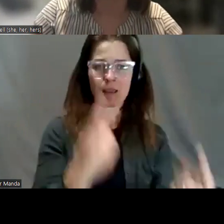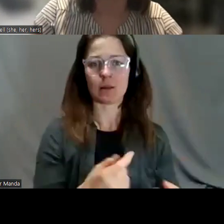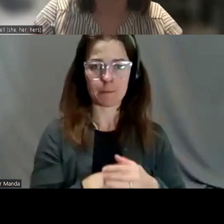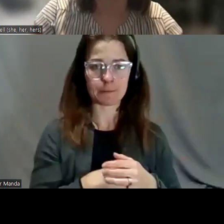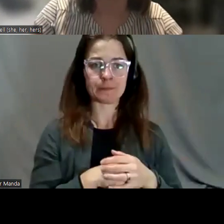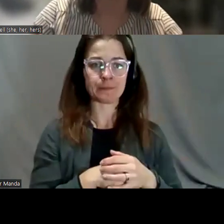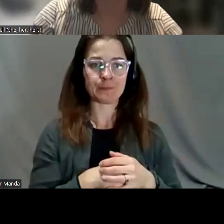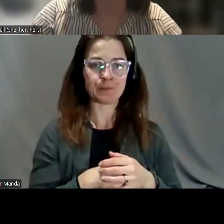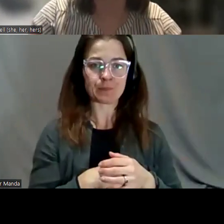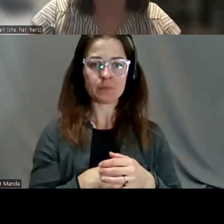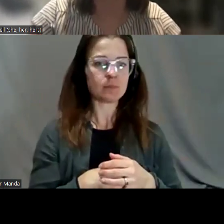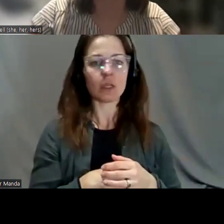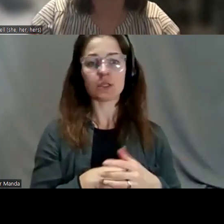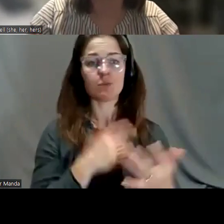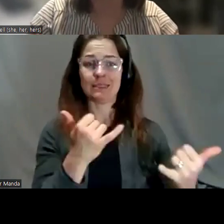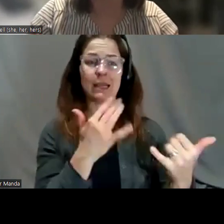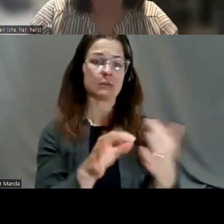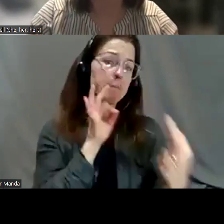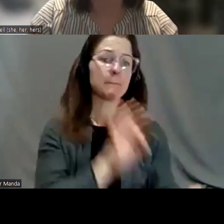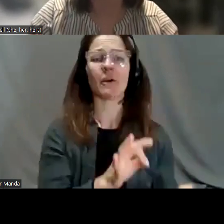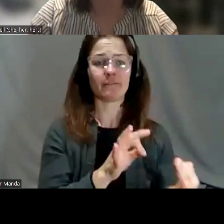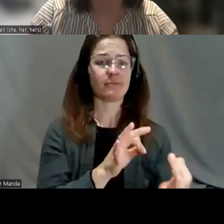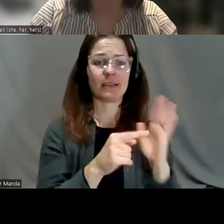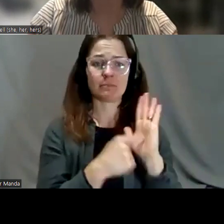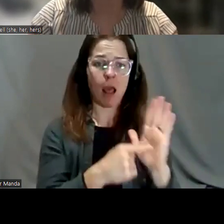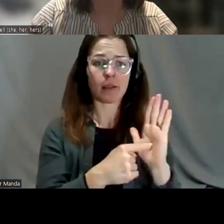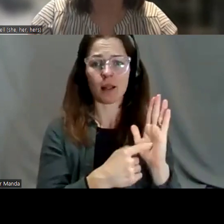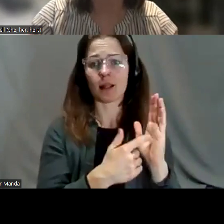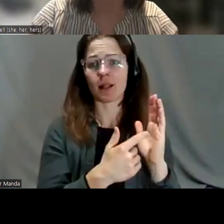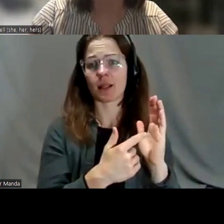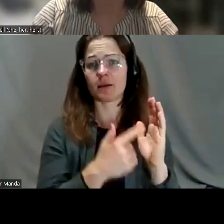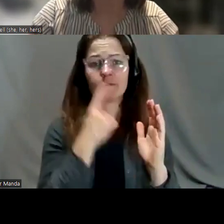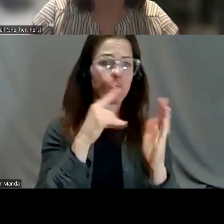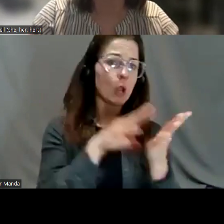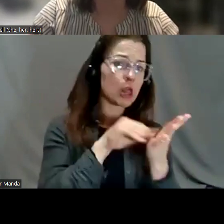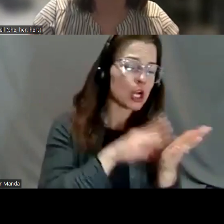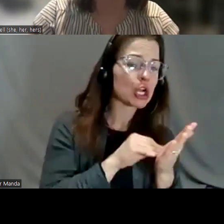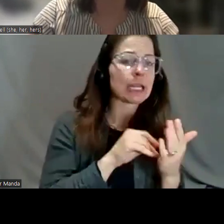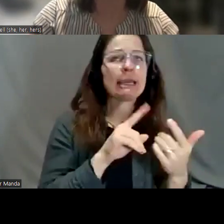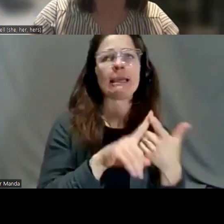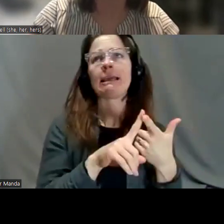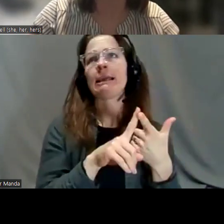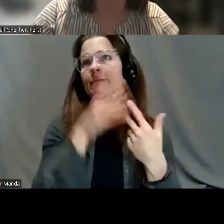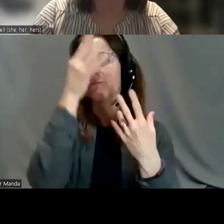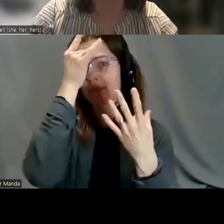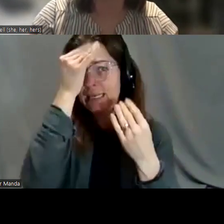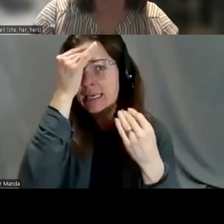been perfected as a model of learning, as a model of thinking, so